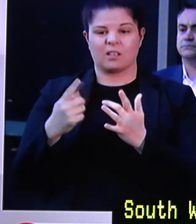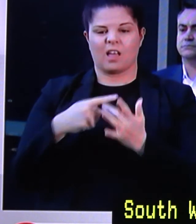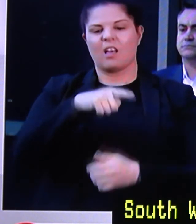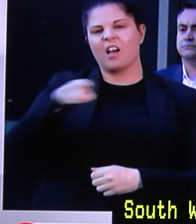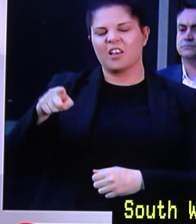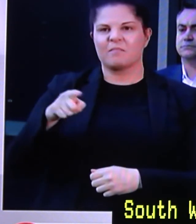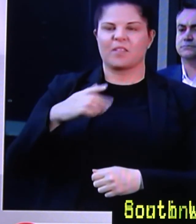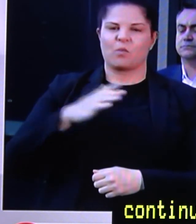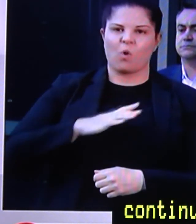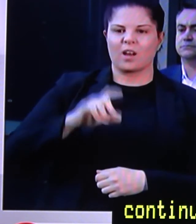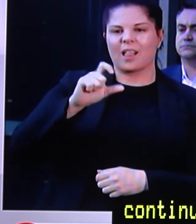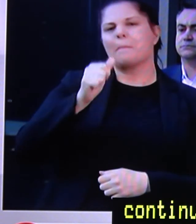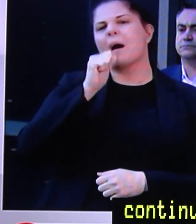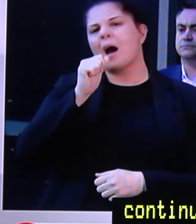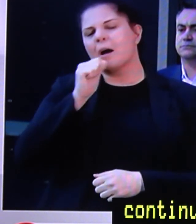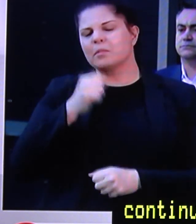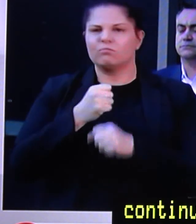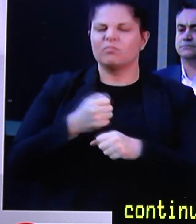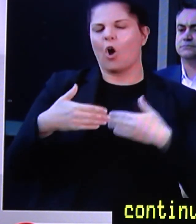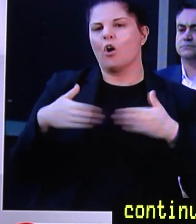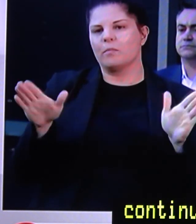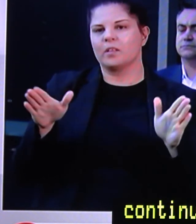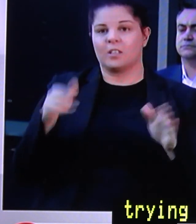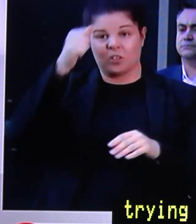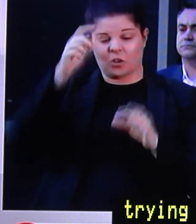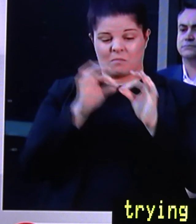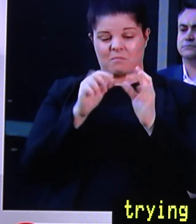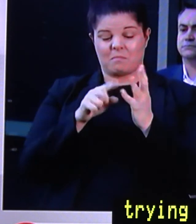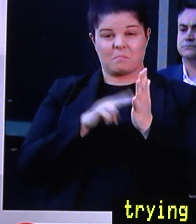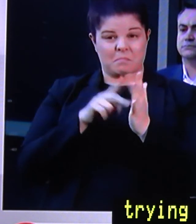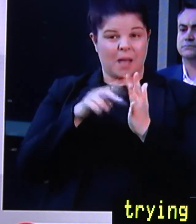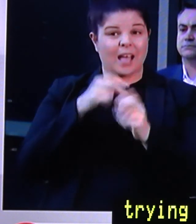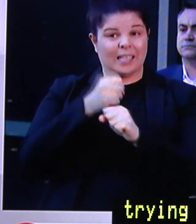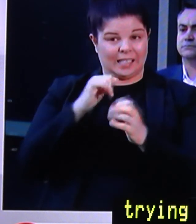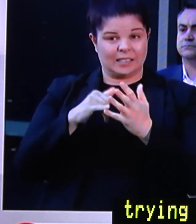open again. Bunnings is a great example of making early contact and are a real example